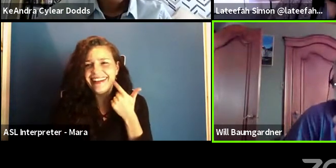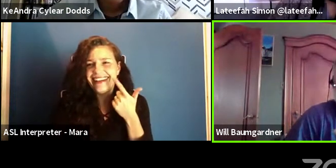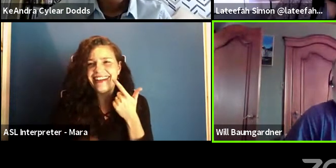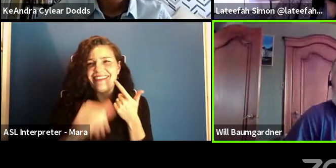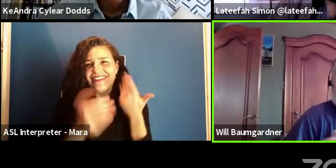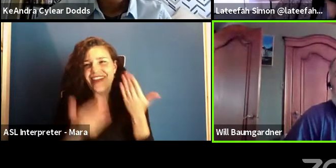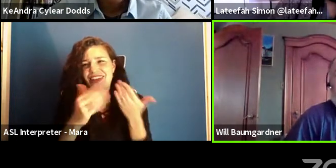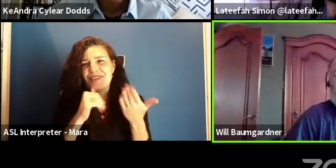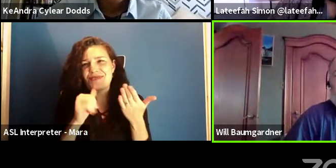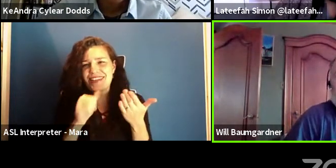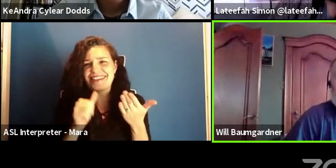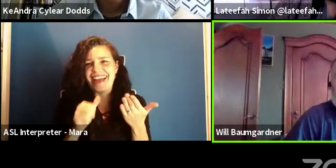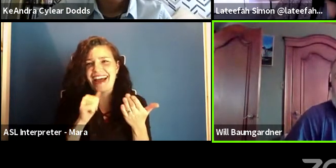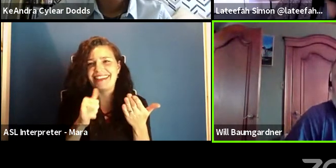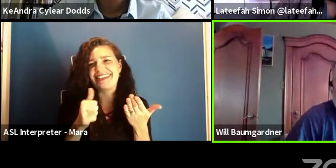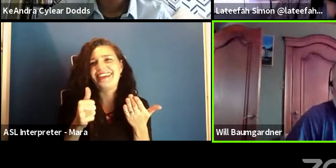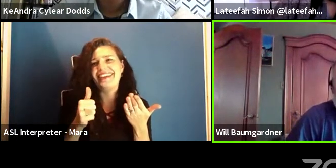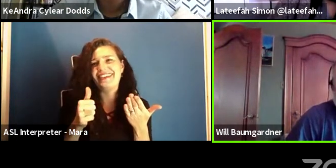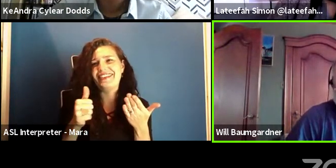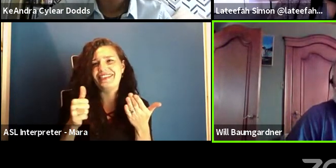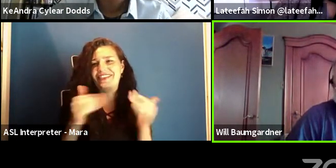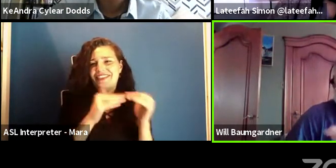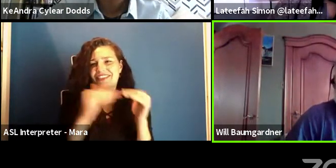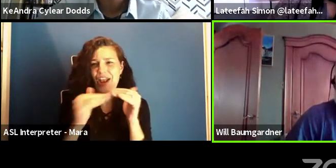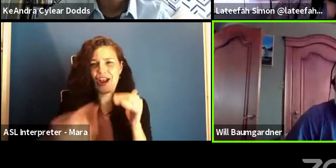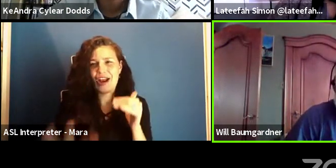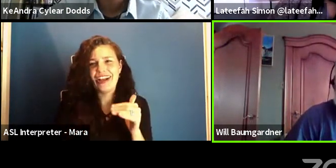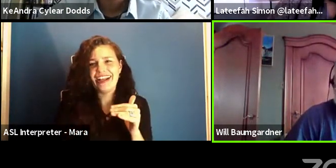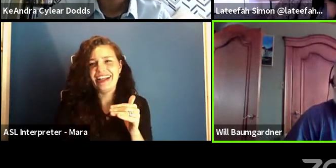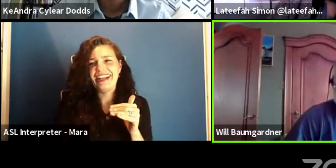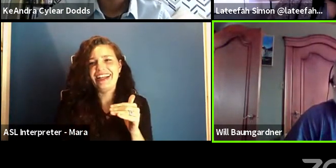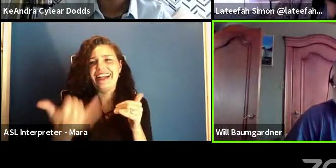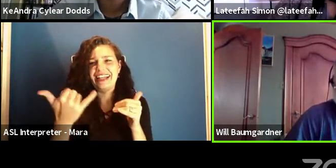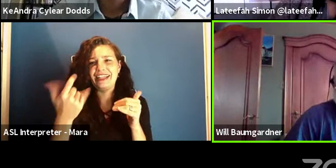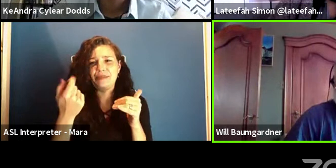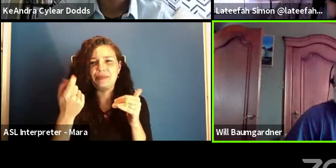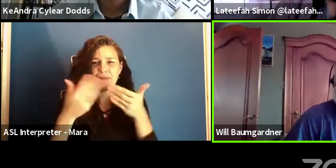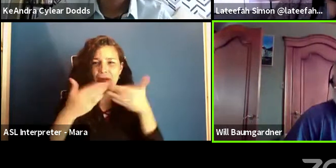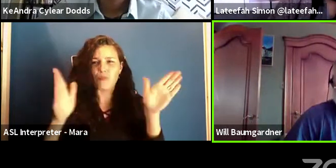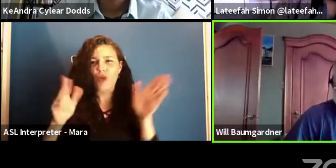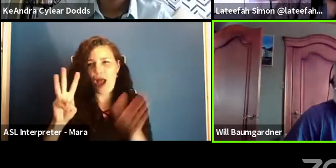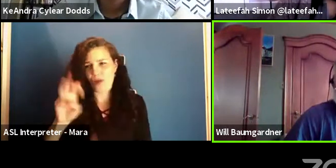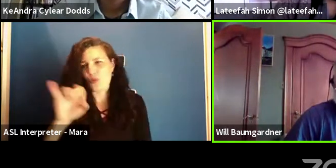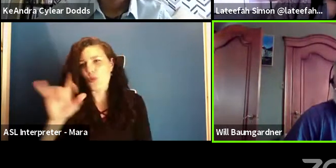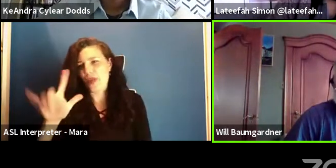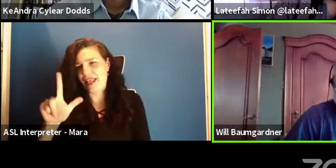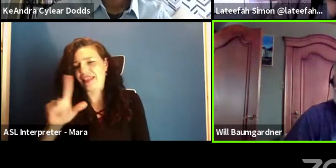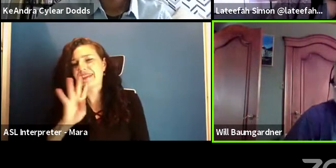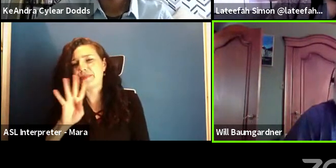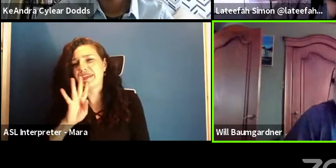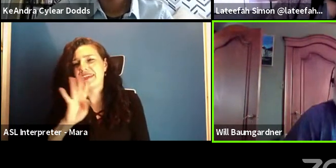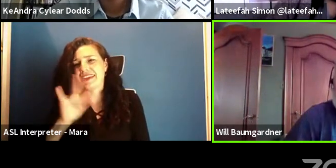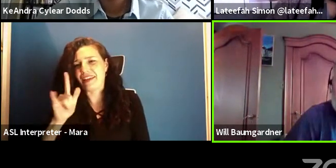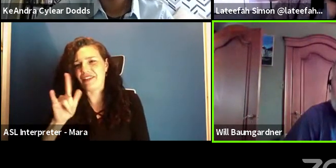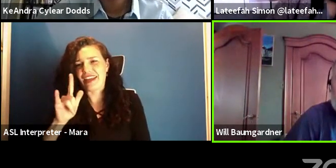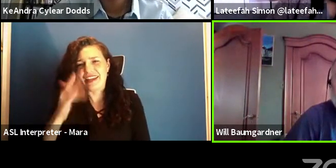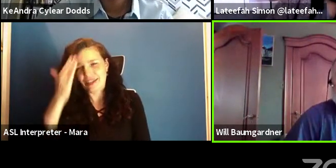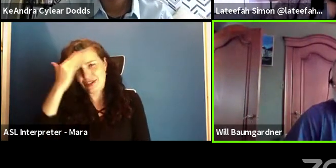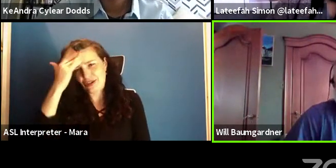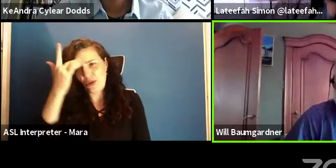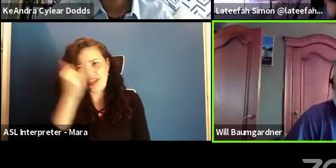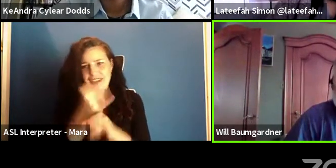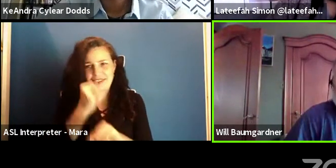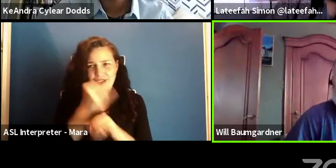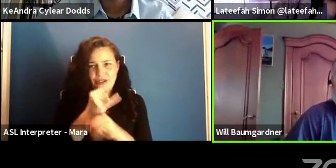the answers, especially about sort of building in the foundational institutional baseline of competency